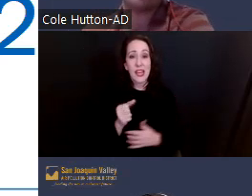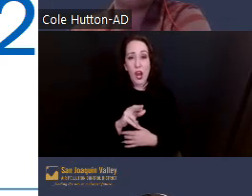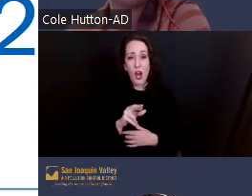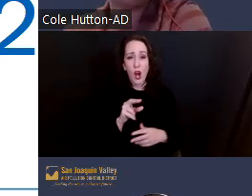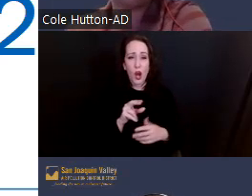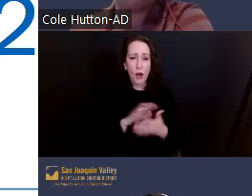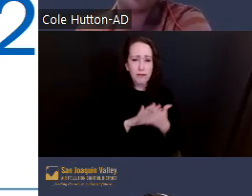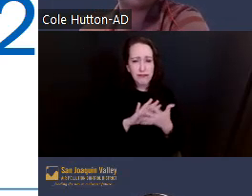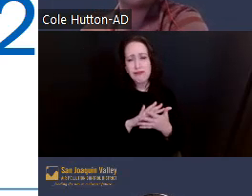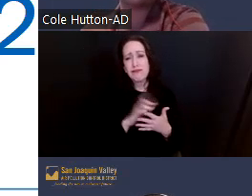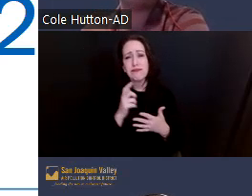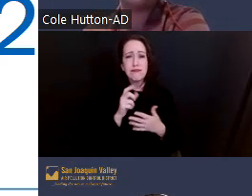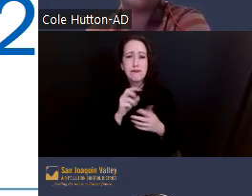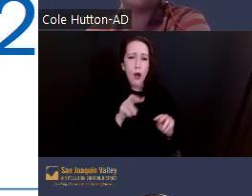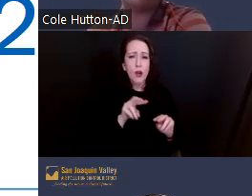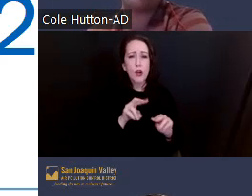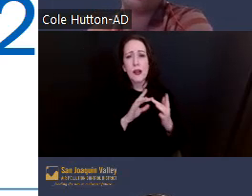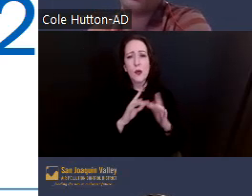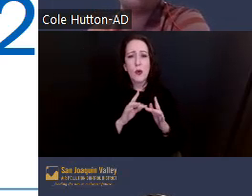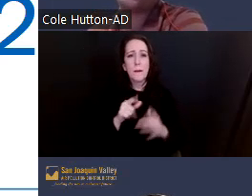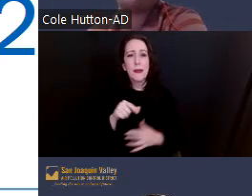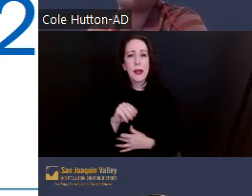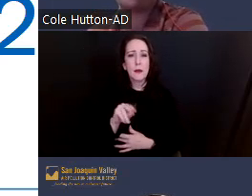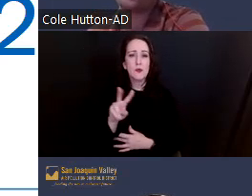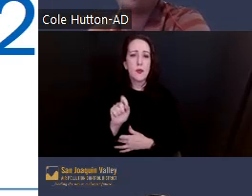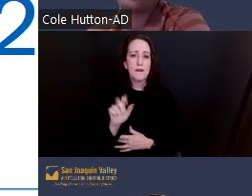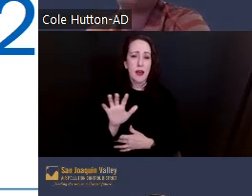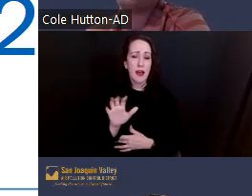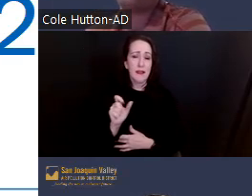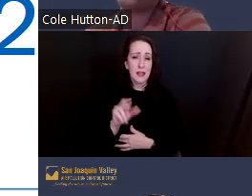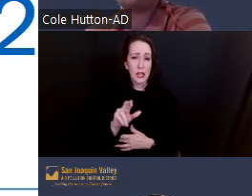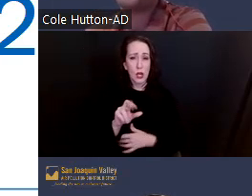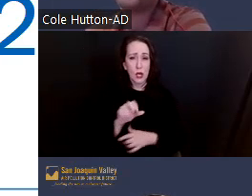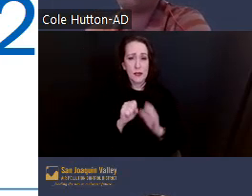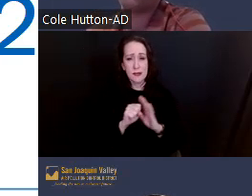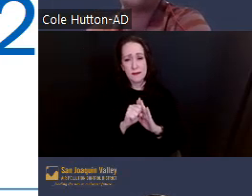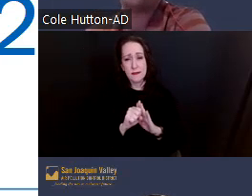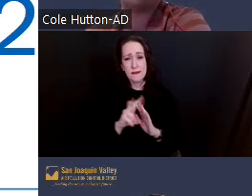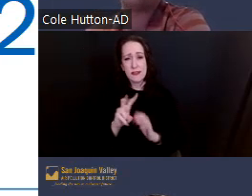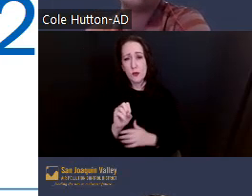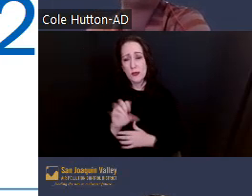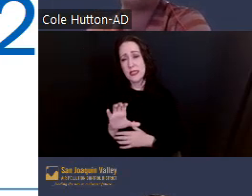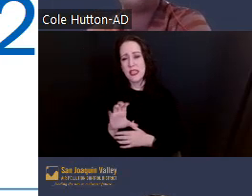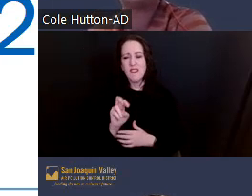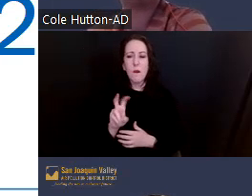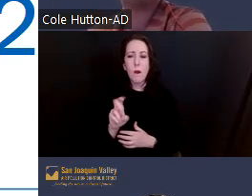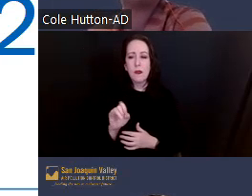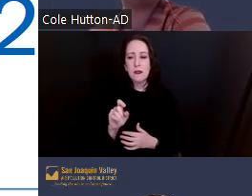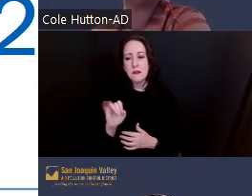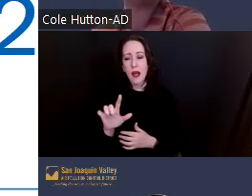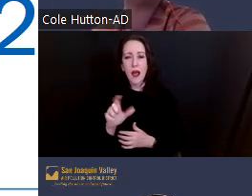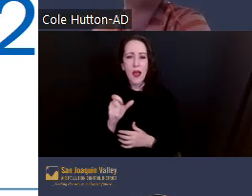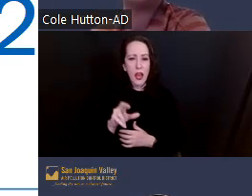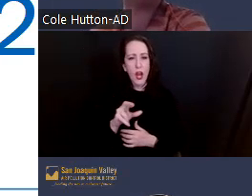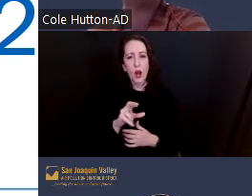monitoring network. So our lab analysis of PM 2.5 air samples, that would be our VOC, our volatile organic compounds, as well as our